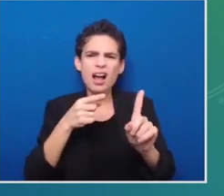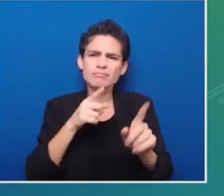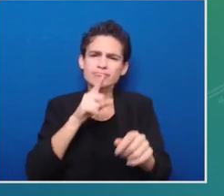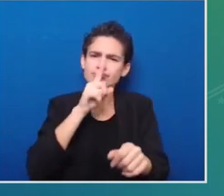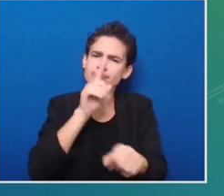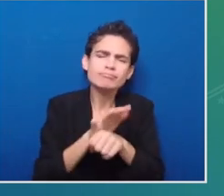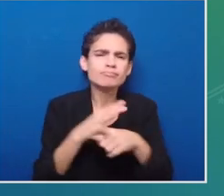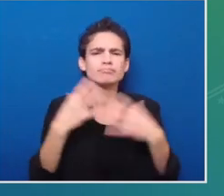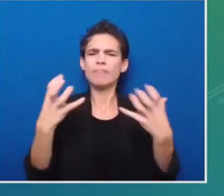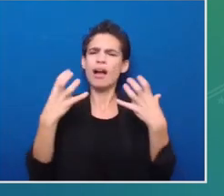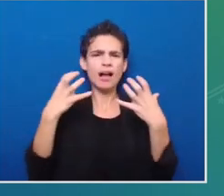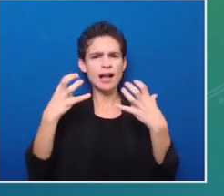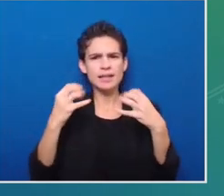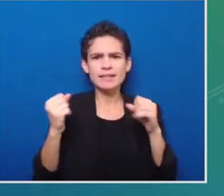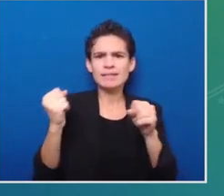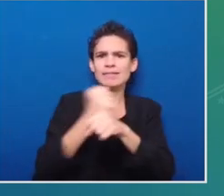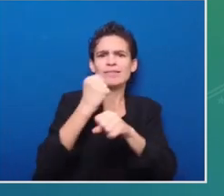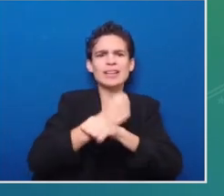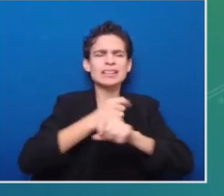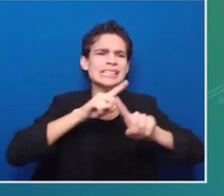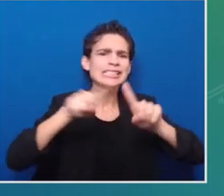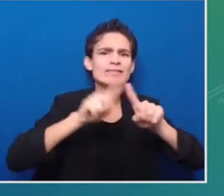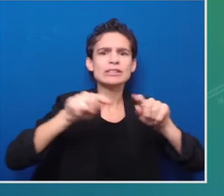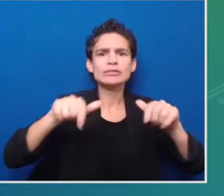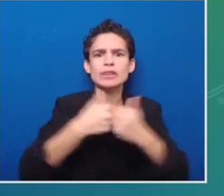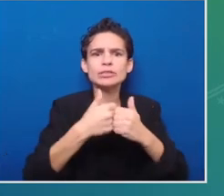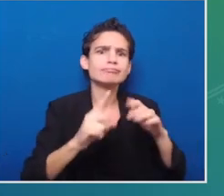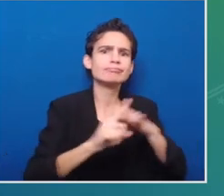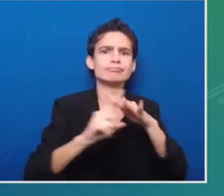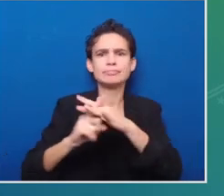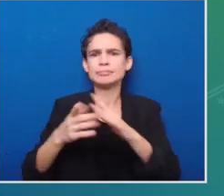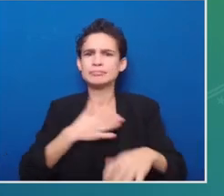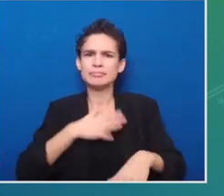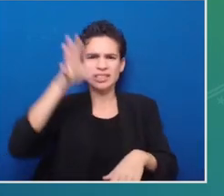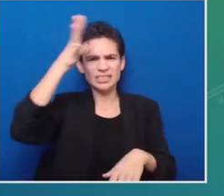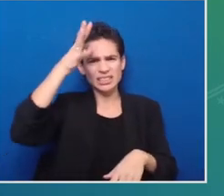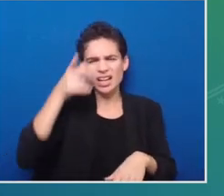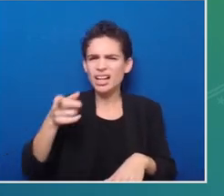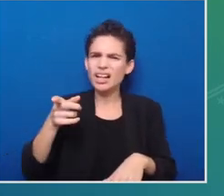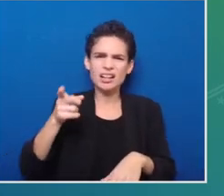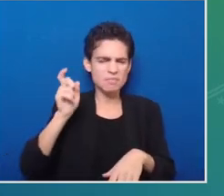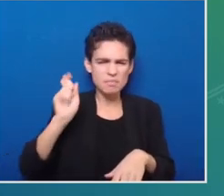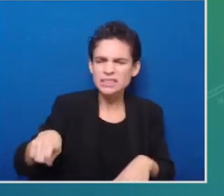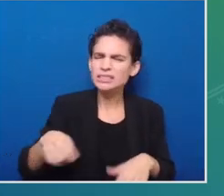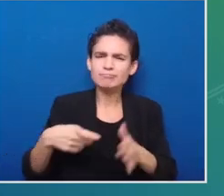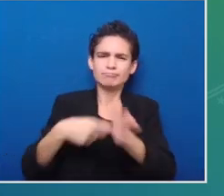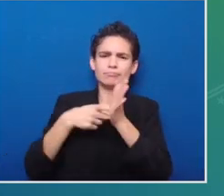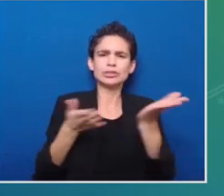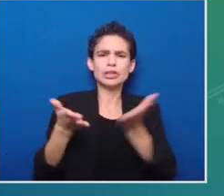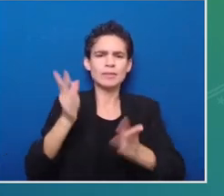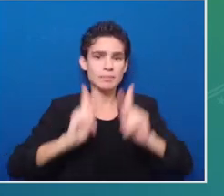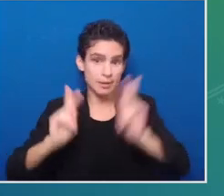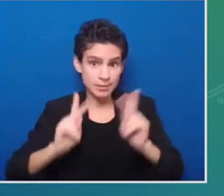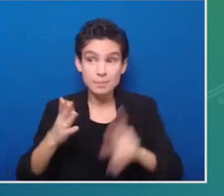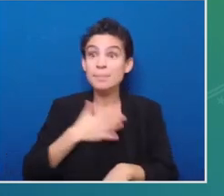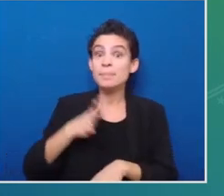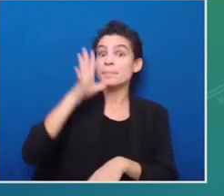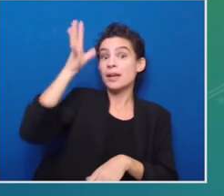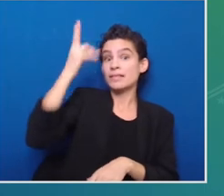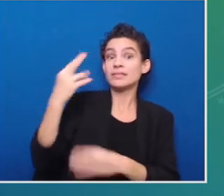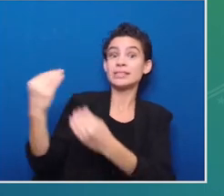was vitally important. Service in all its forms was essential. They taught me to be a